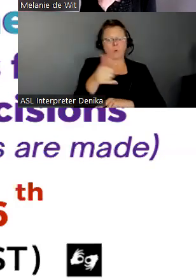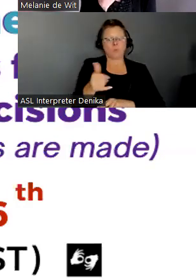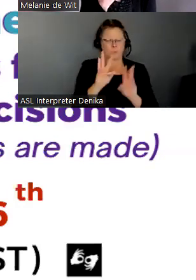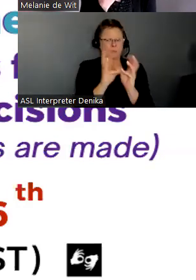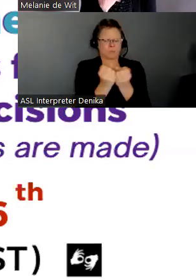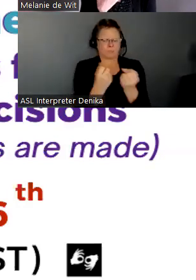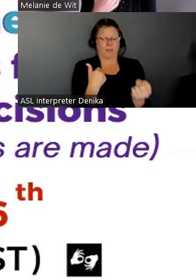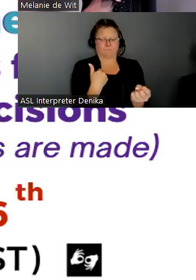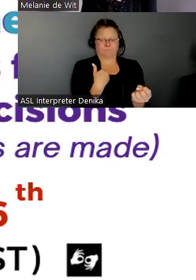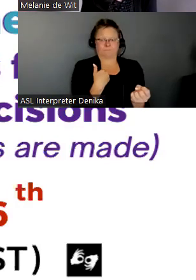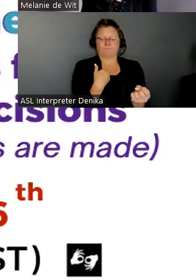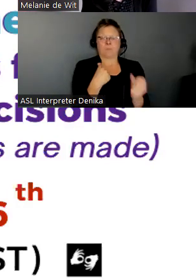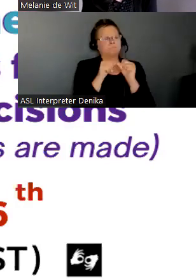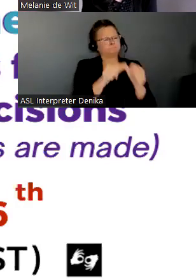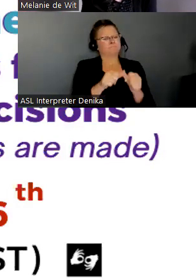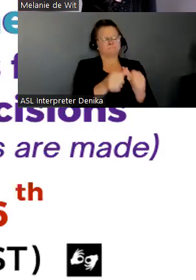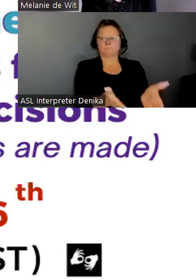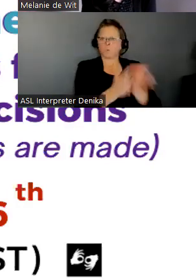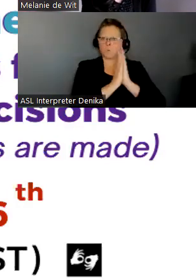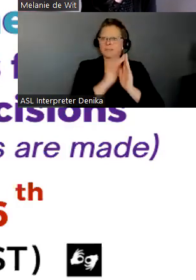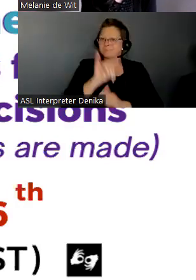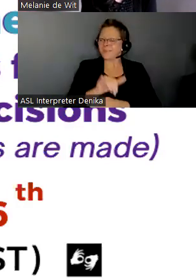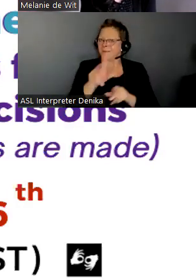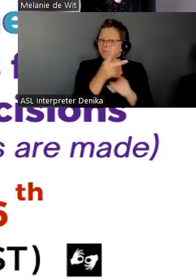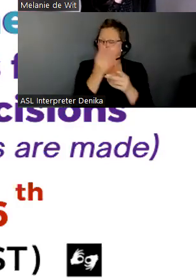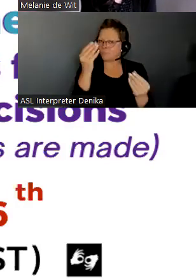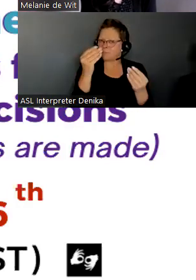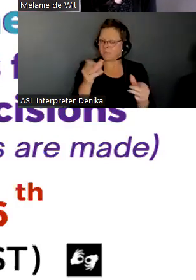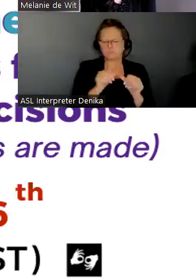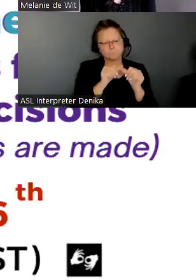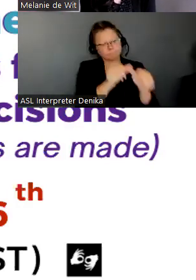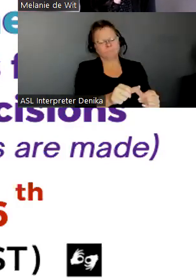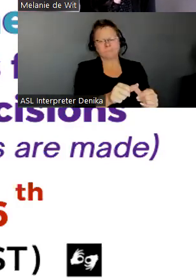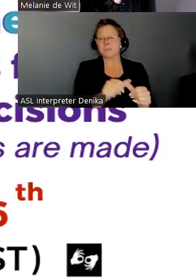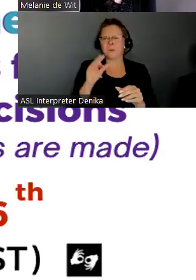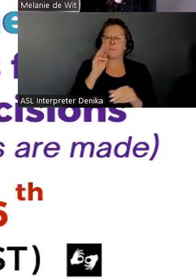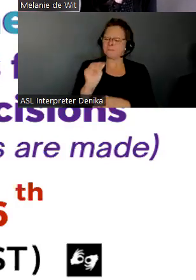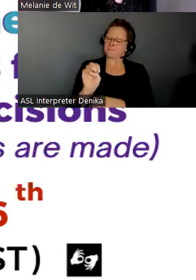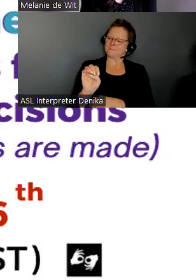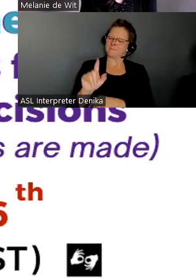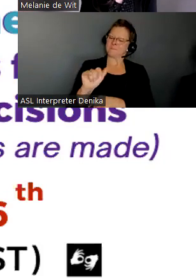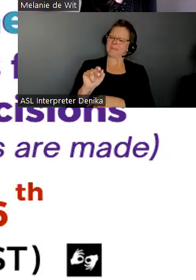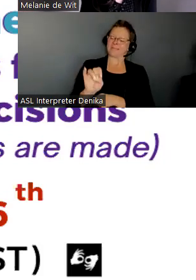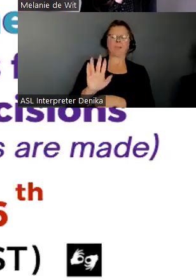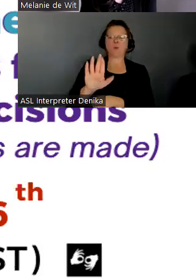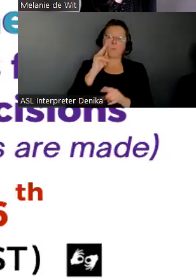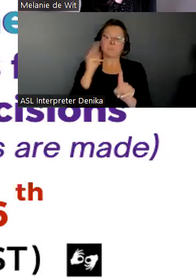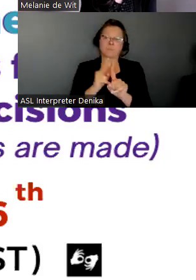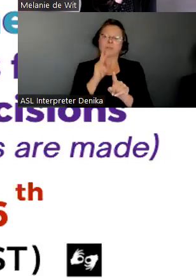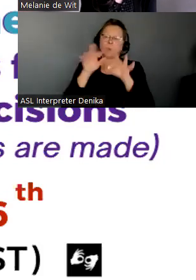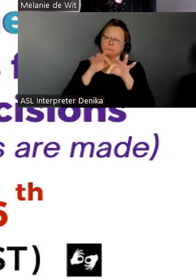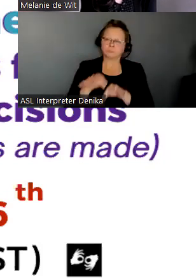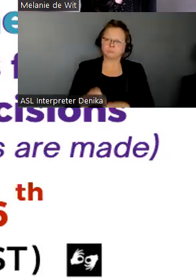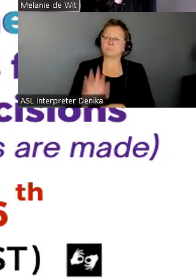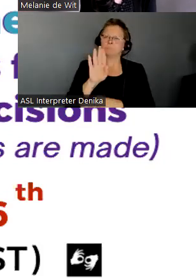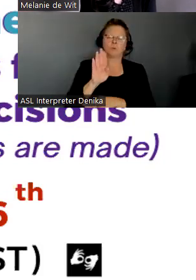ongoing requests for this kind of information. So Melanie's going to give her perspective based on her background and knowledge and expertise